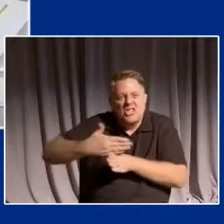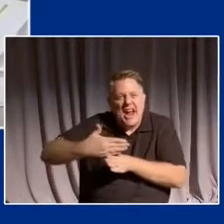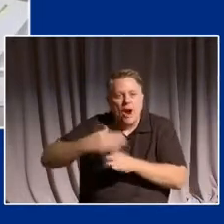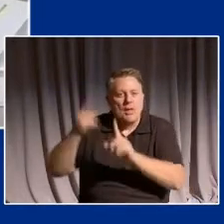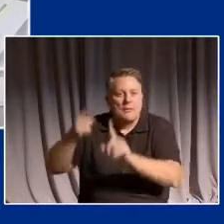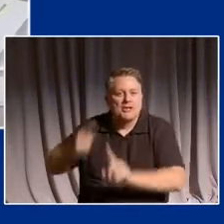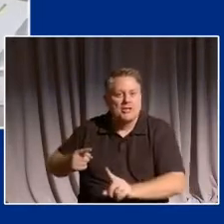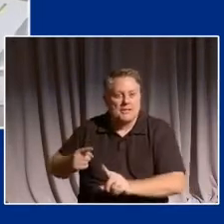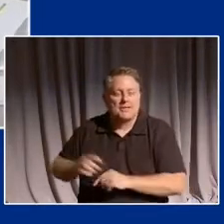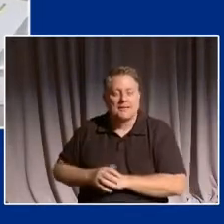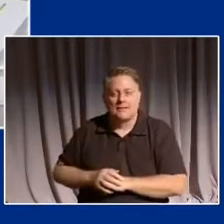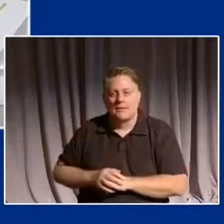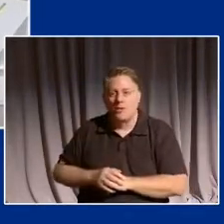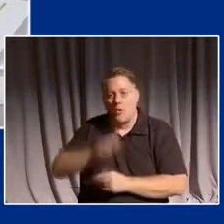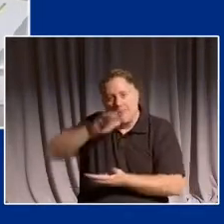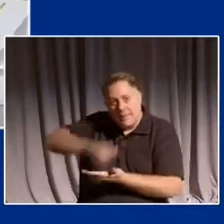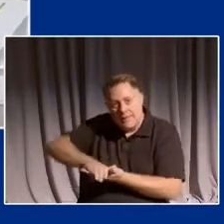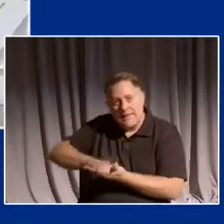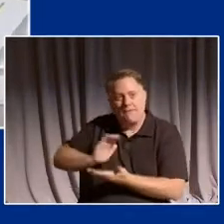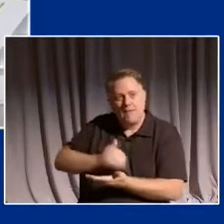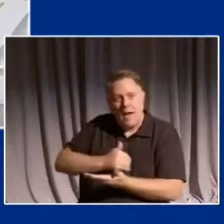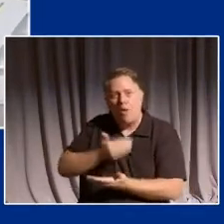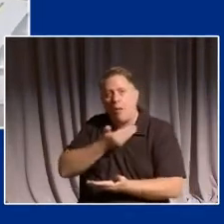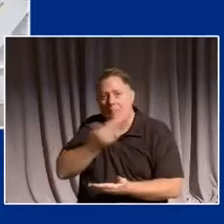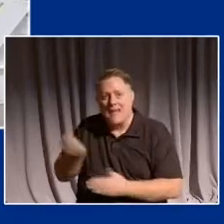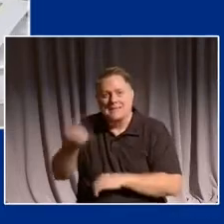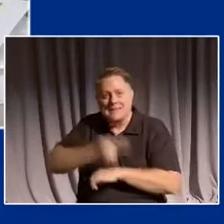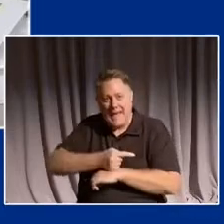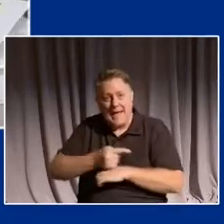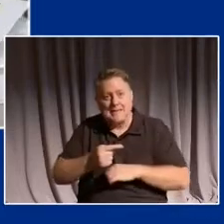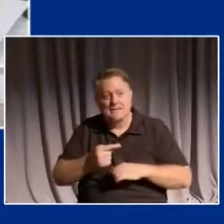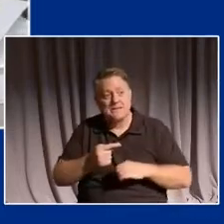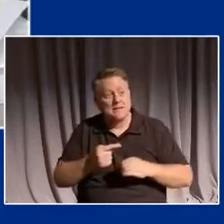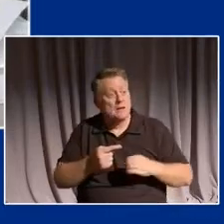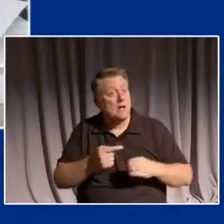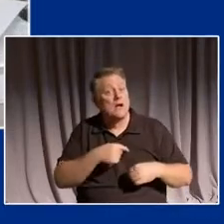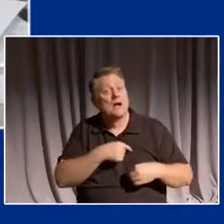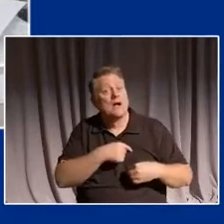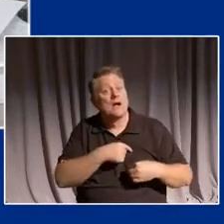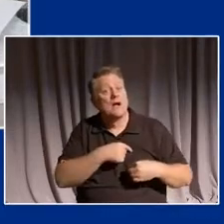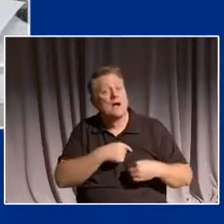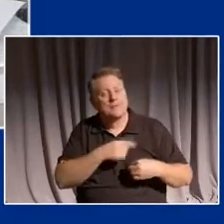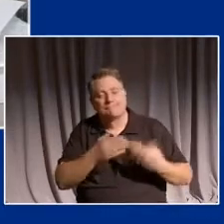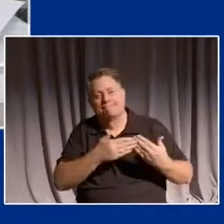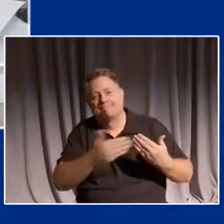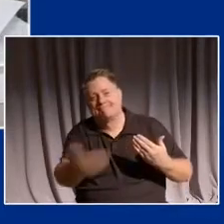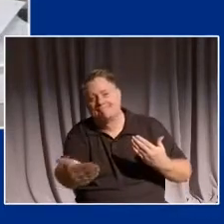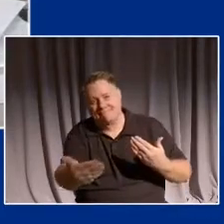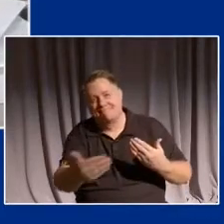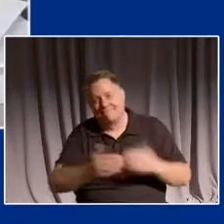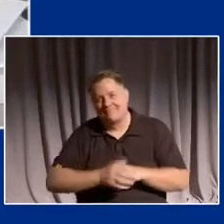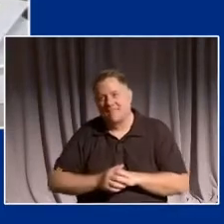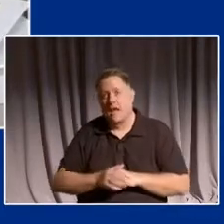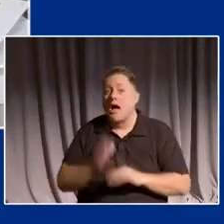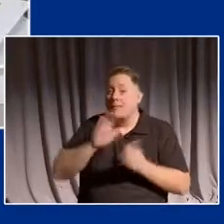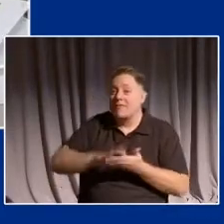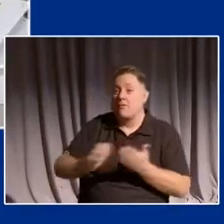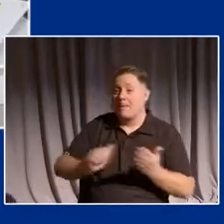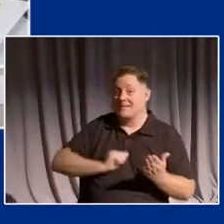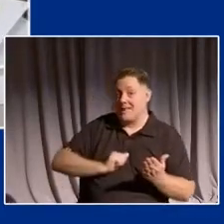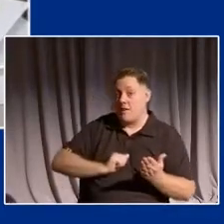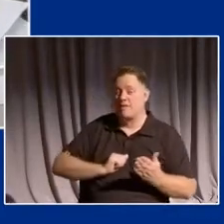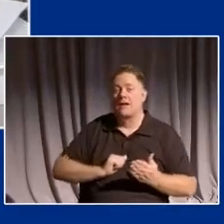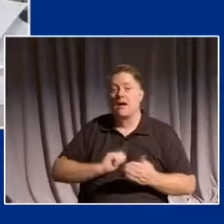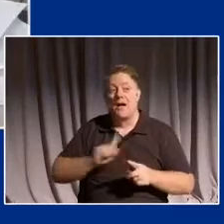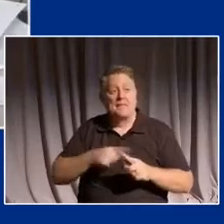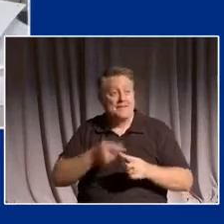mission, who believe that our best days are actually in front of us. I believe that about myself. I